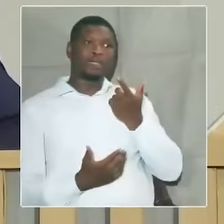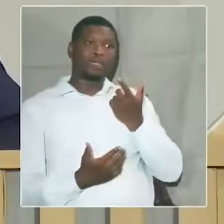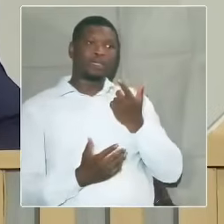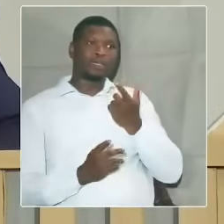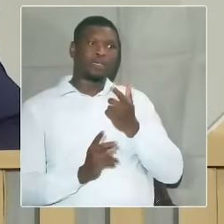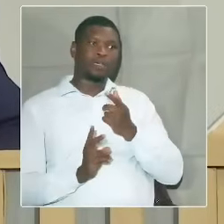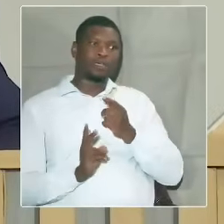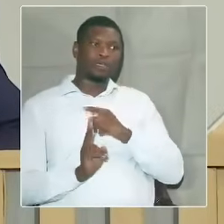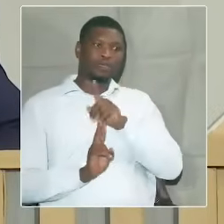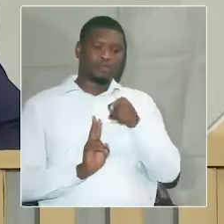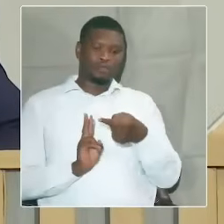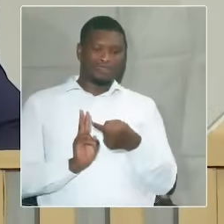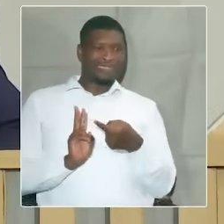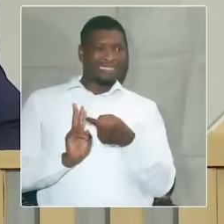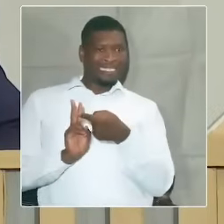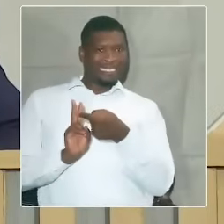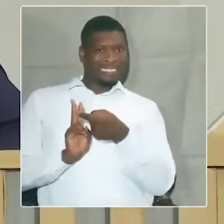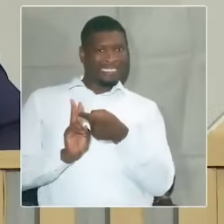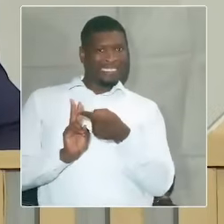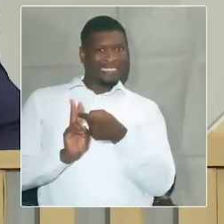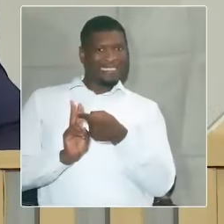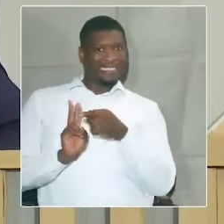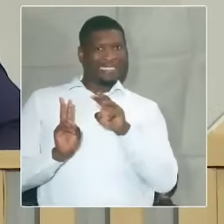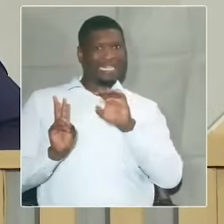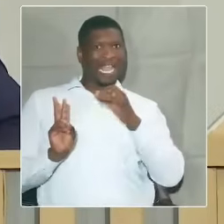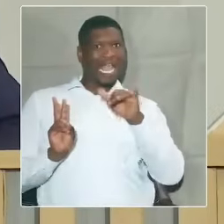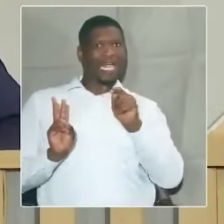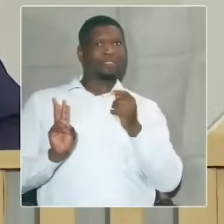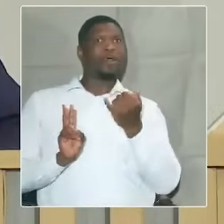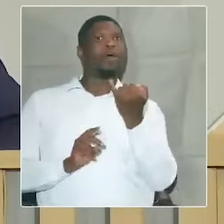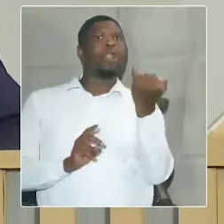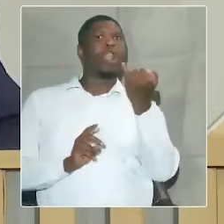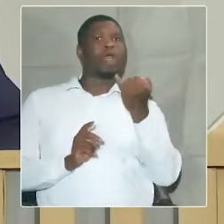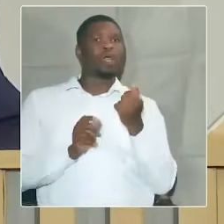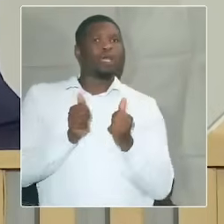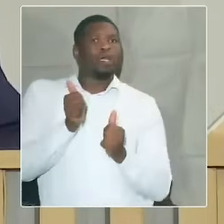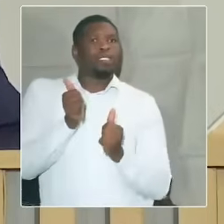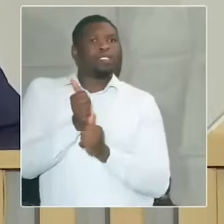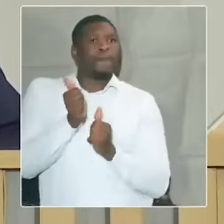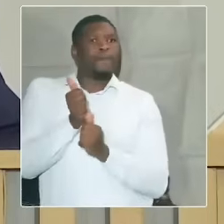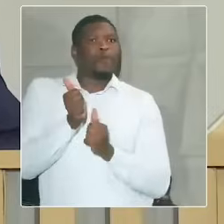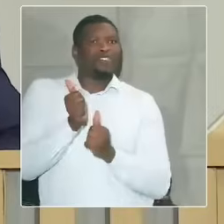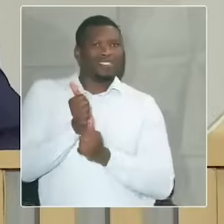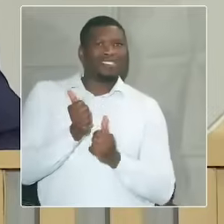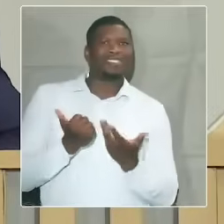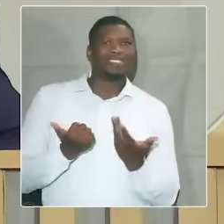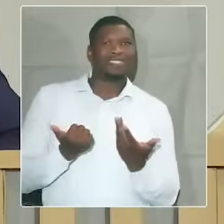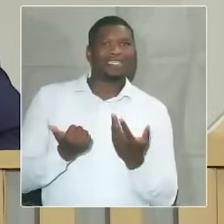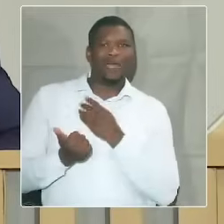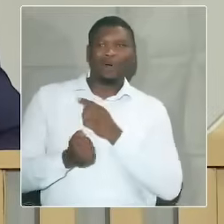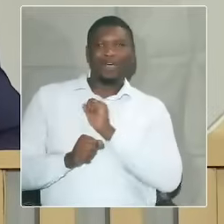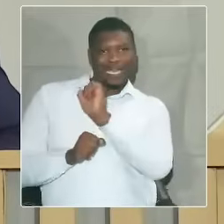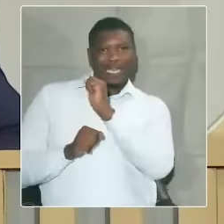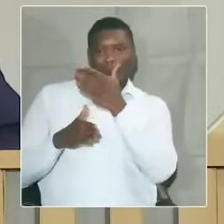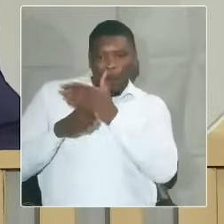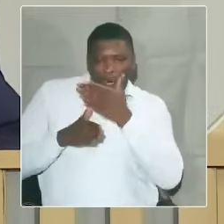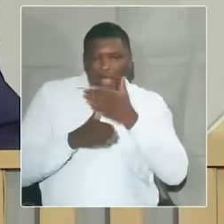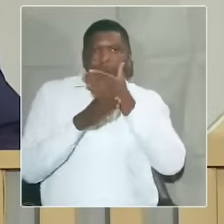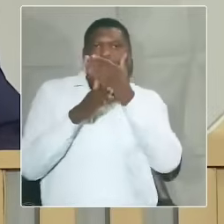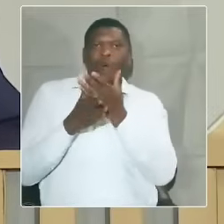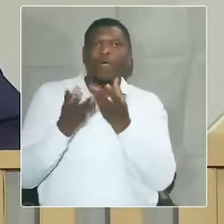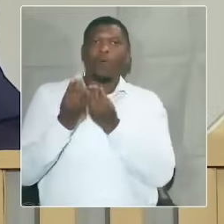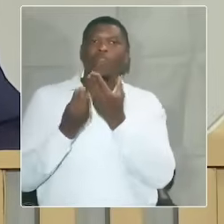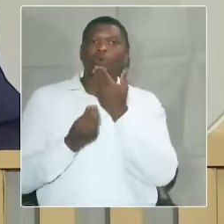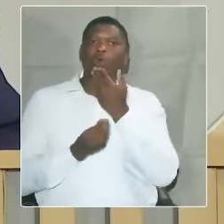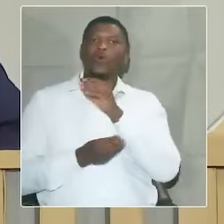this person said, Mr. Matlala is actually one of my deputies. It's just that I'm not aware of. In